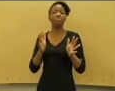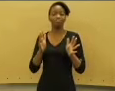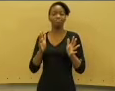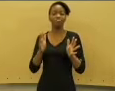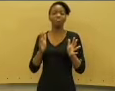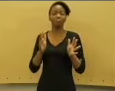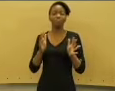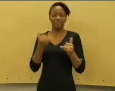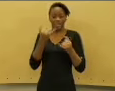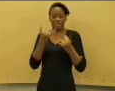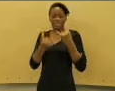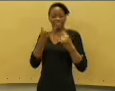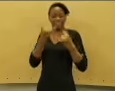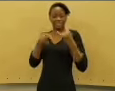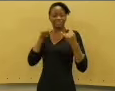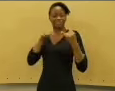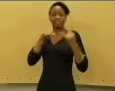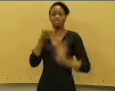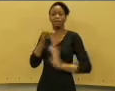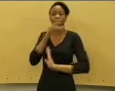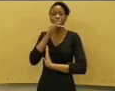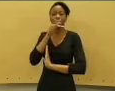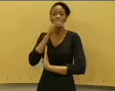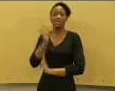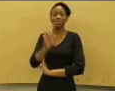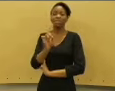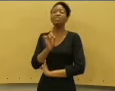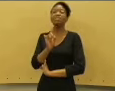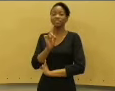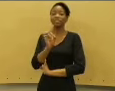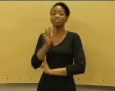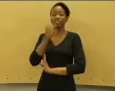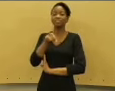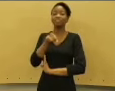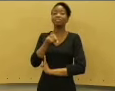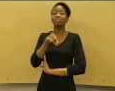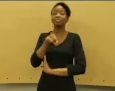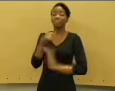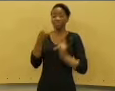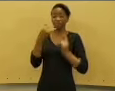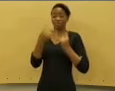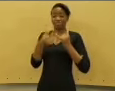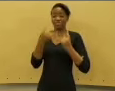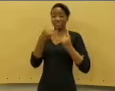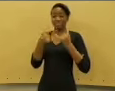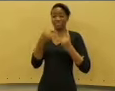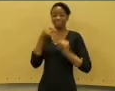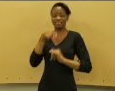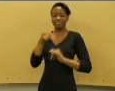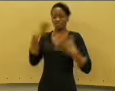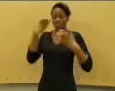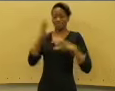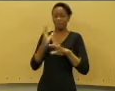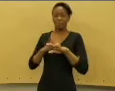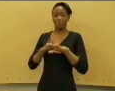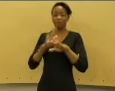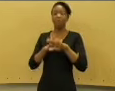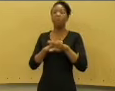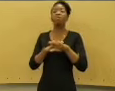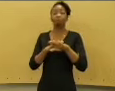redefine what sex means, and heterosexuality focuses so much on genitalia when you're talking about